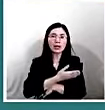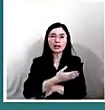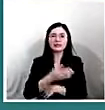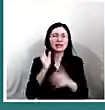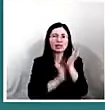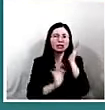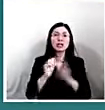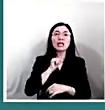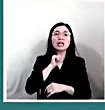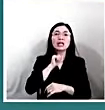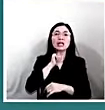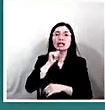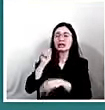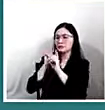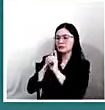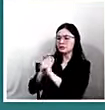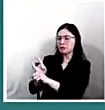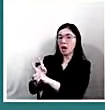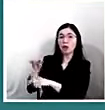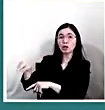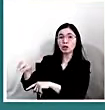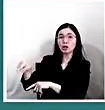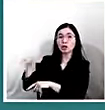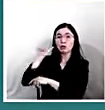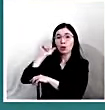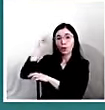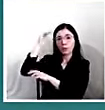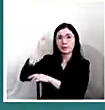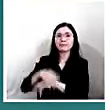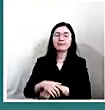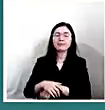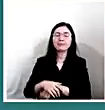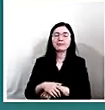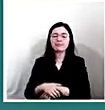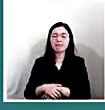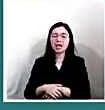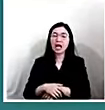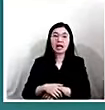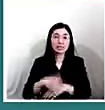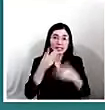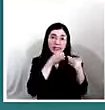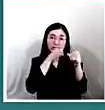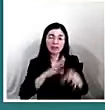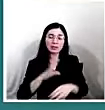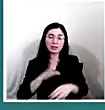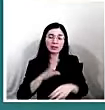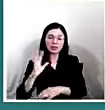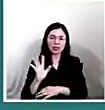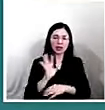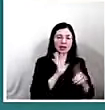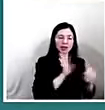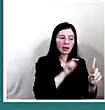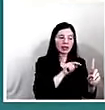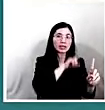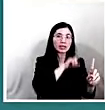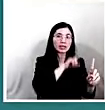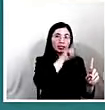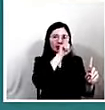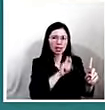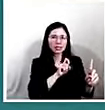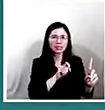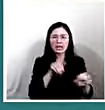in answer to her. His disciples came and asked him, "Send her